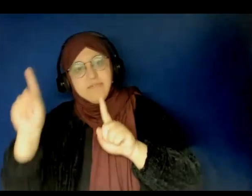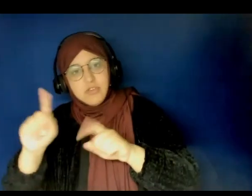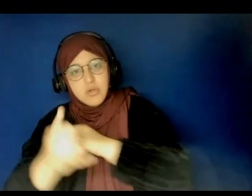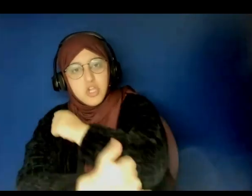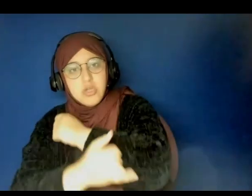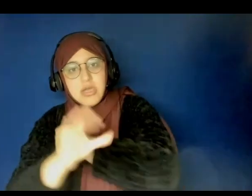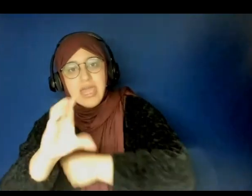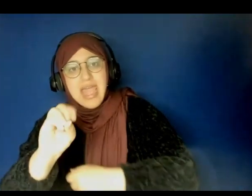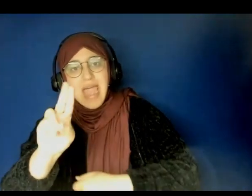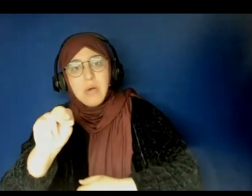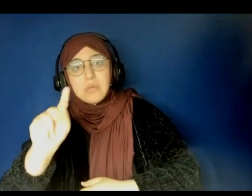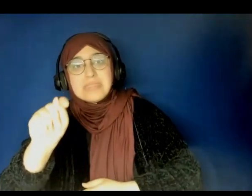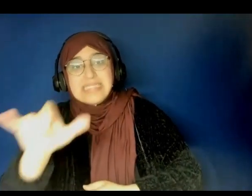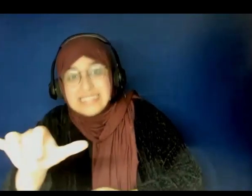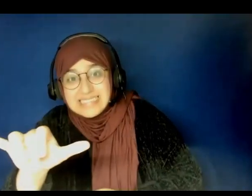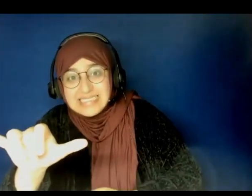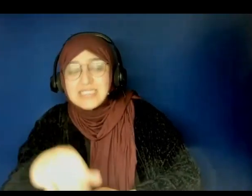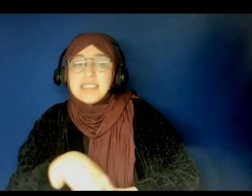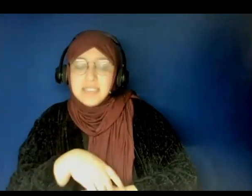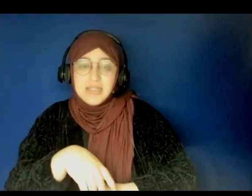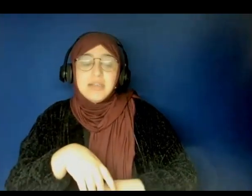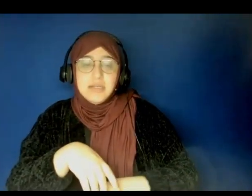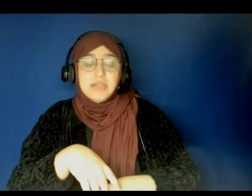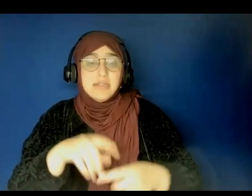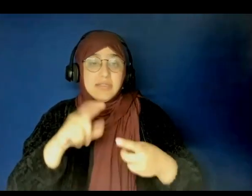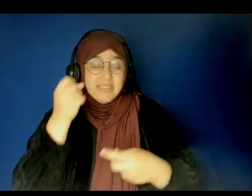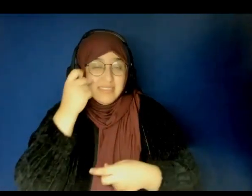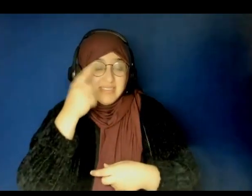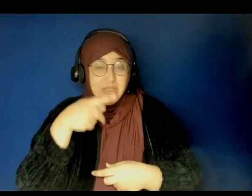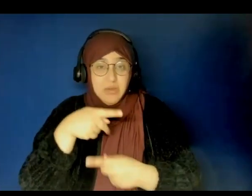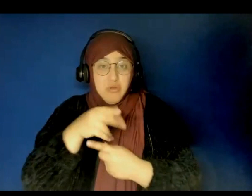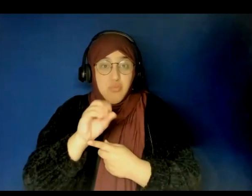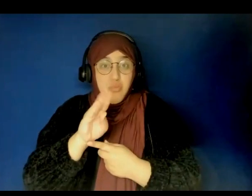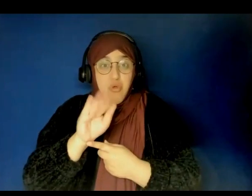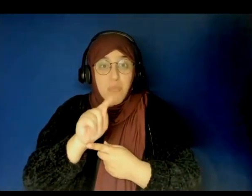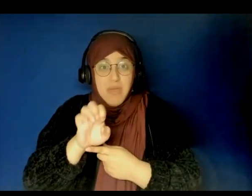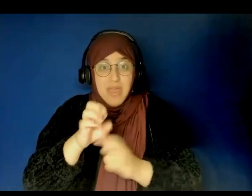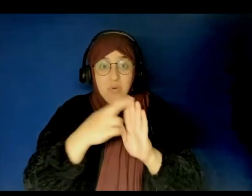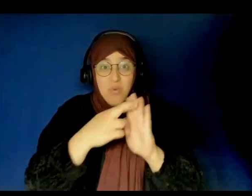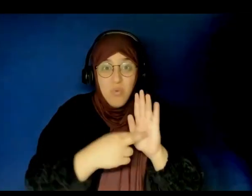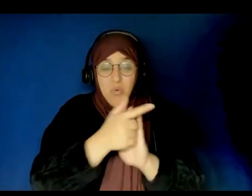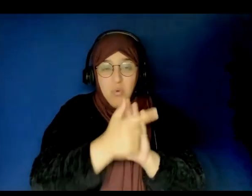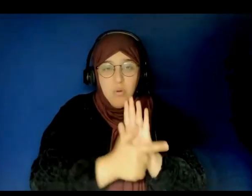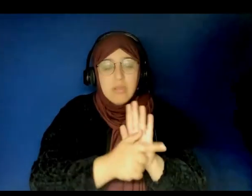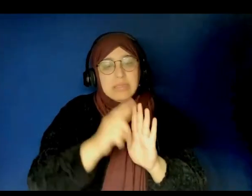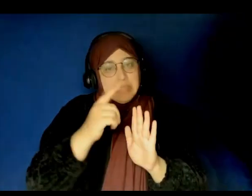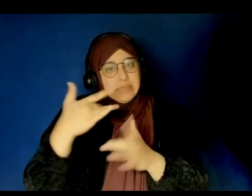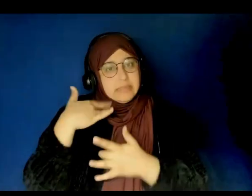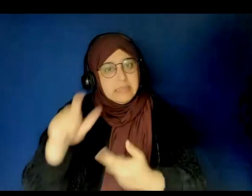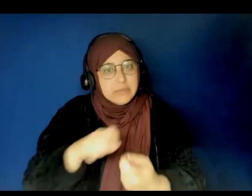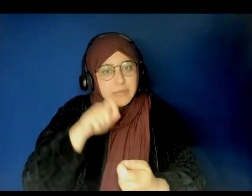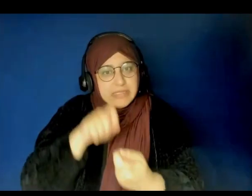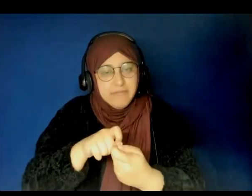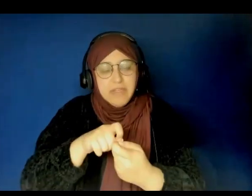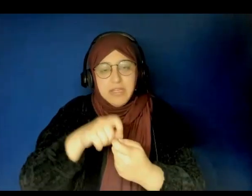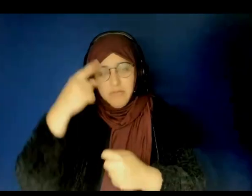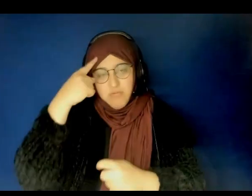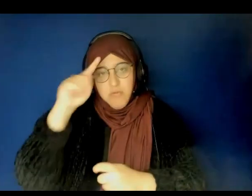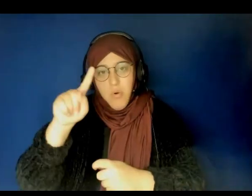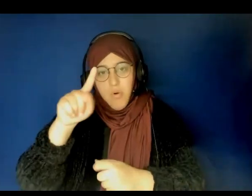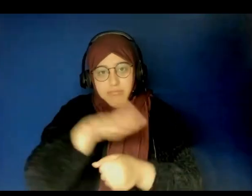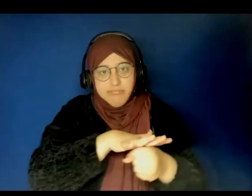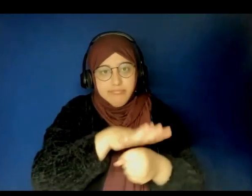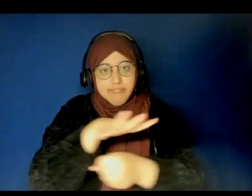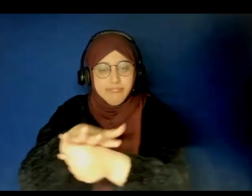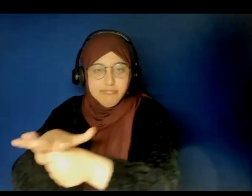probate rules and laws are very county specific at times, especially if you have children. So if you move from